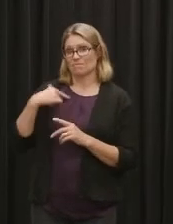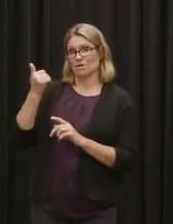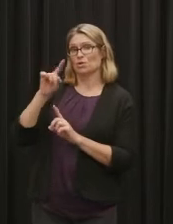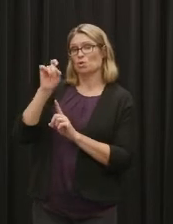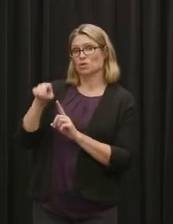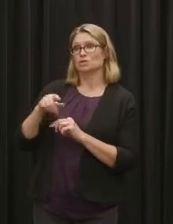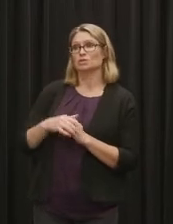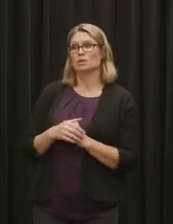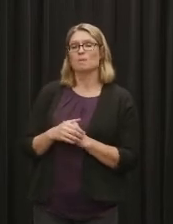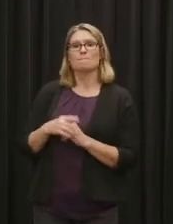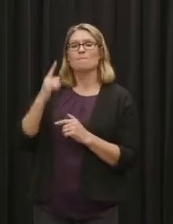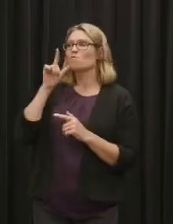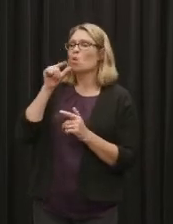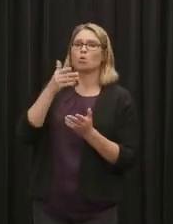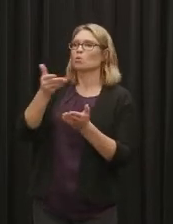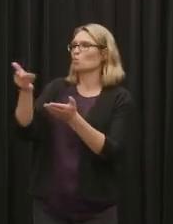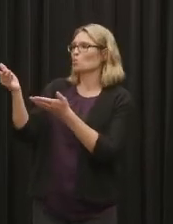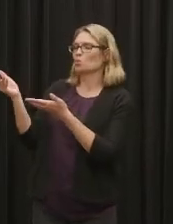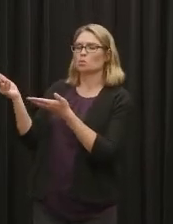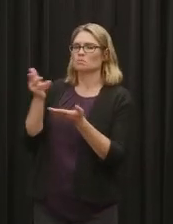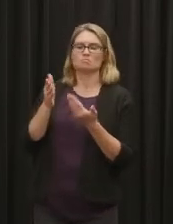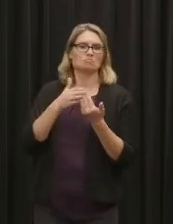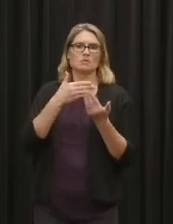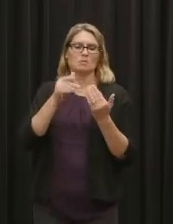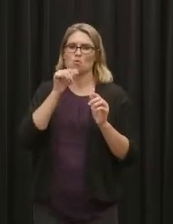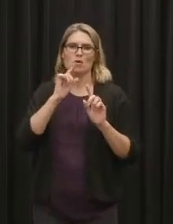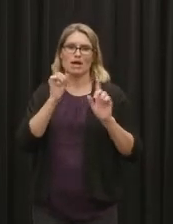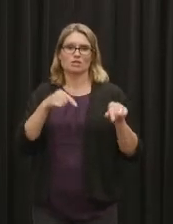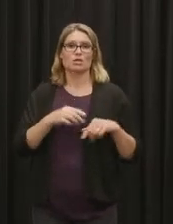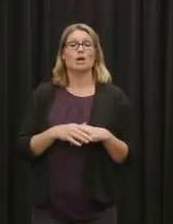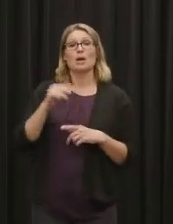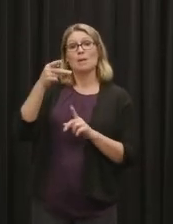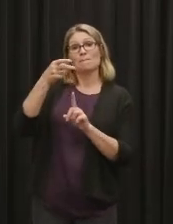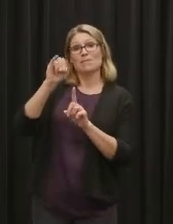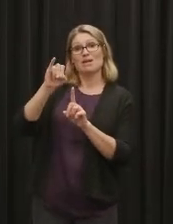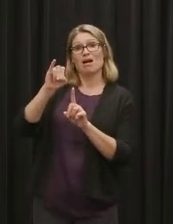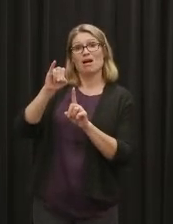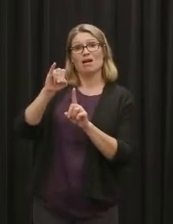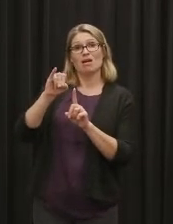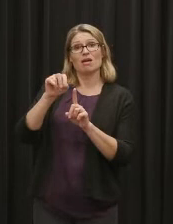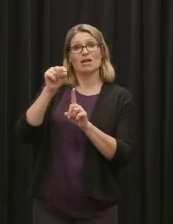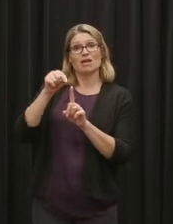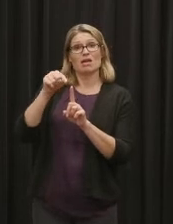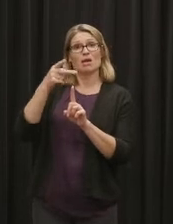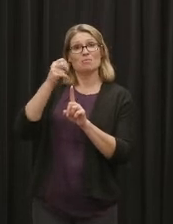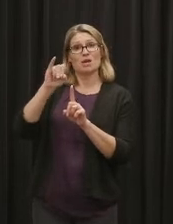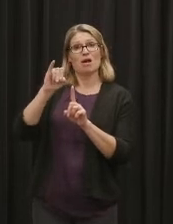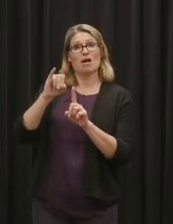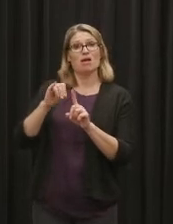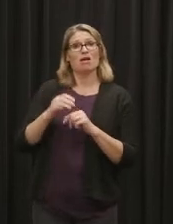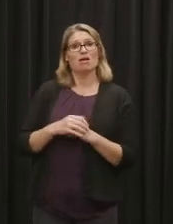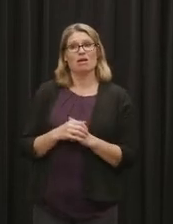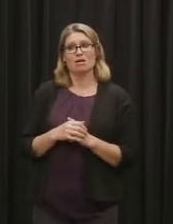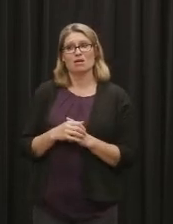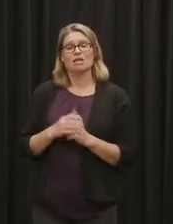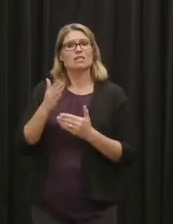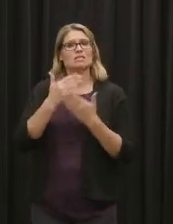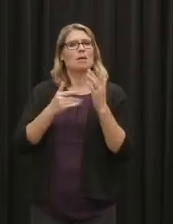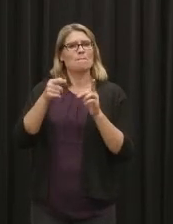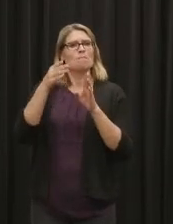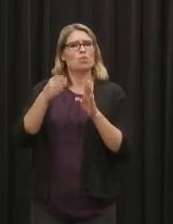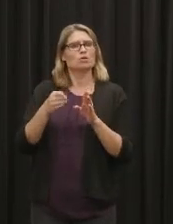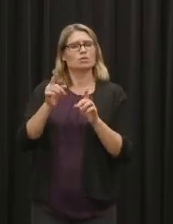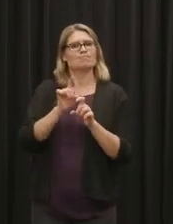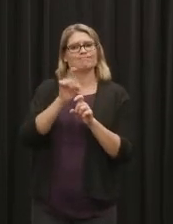Yes, I guess this is for whoever wants to answer. And PEI, the owner of a tuna processing facility, donated some of his